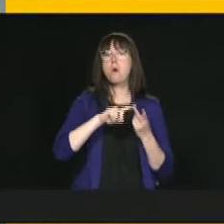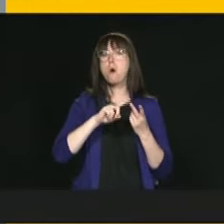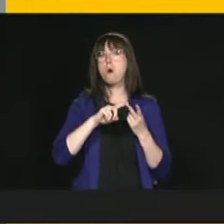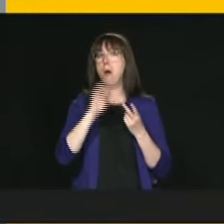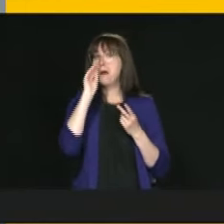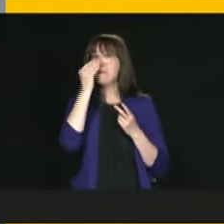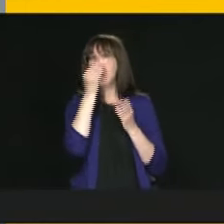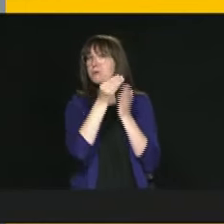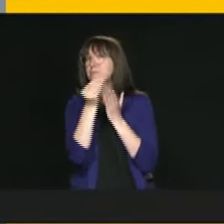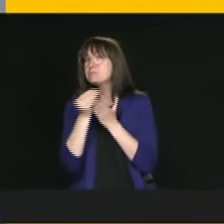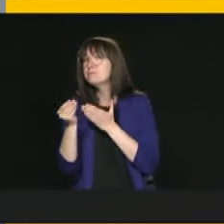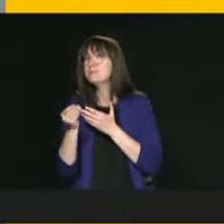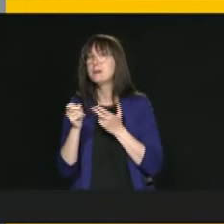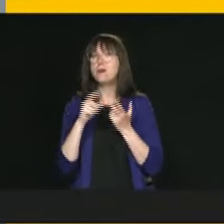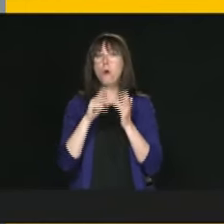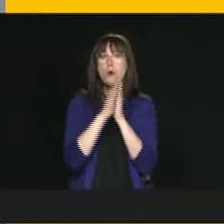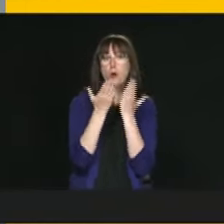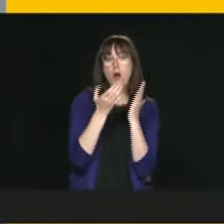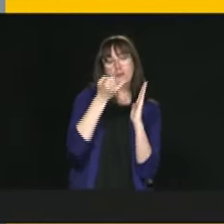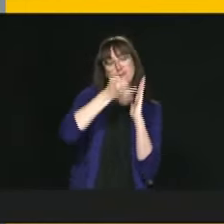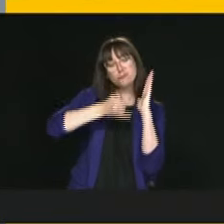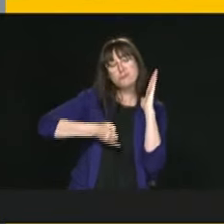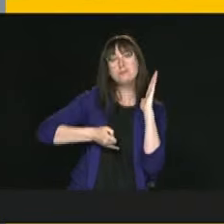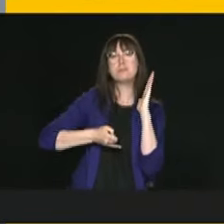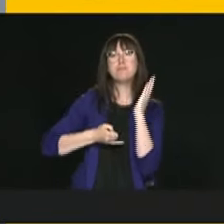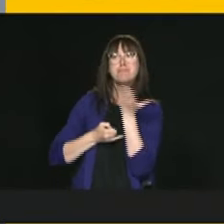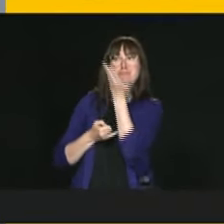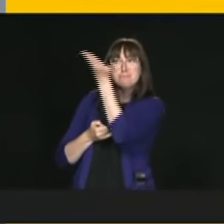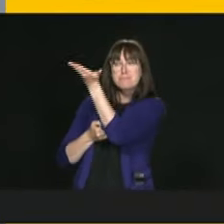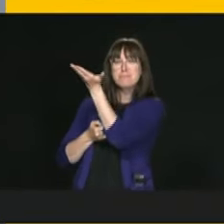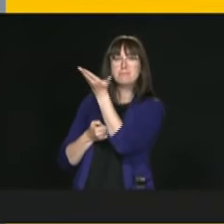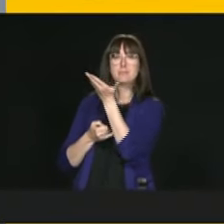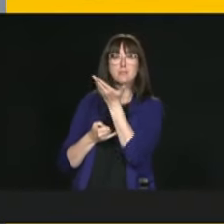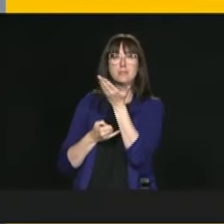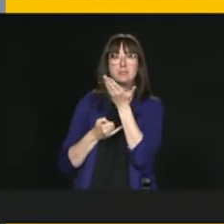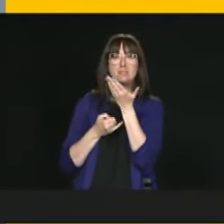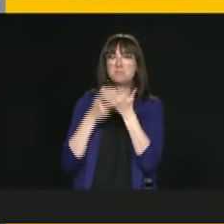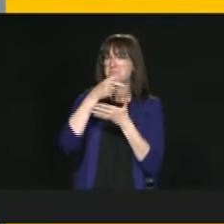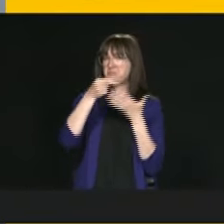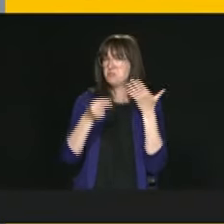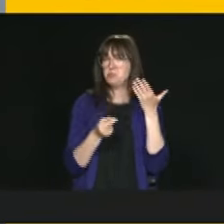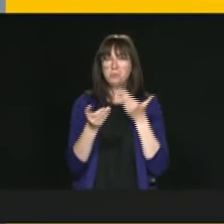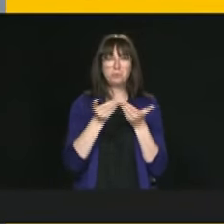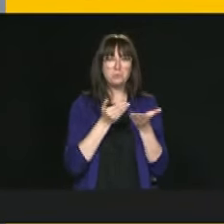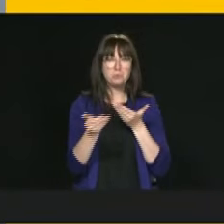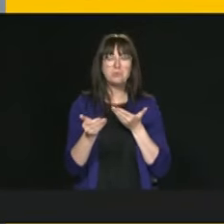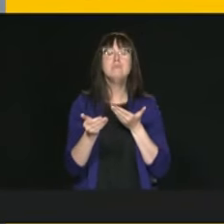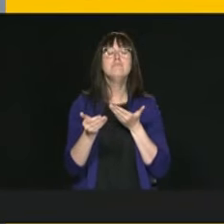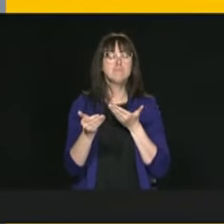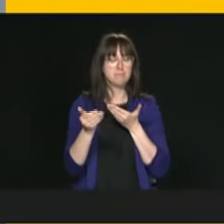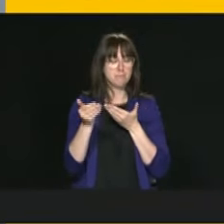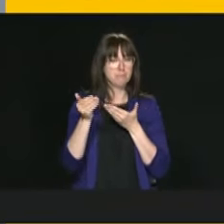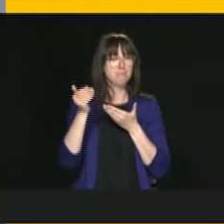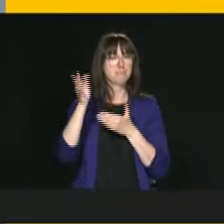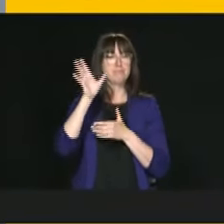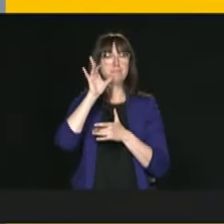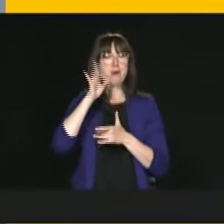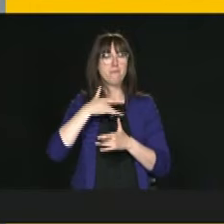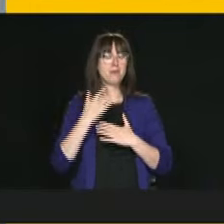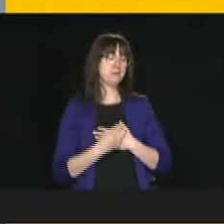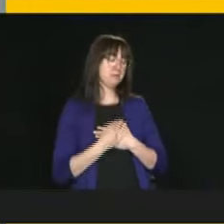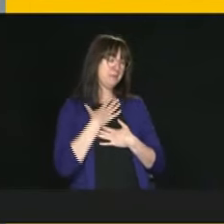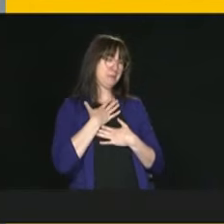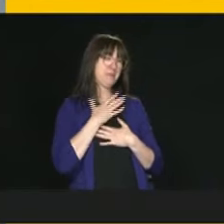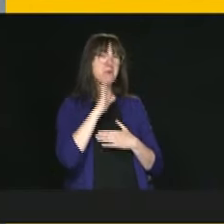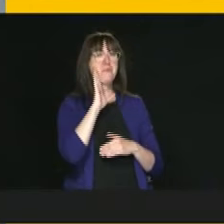her flowers or prepare a card for her. Whatever you decide to do, I'm sure that you will really make